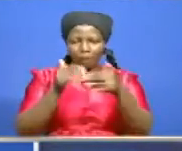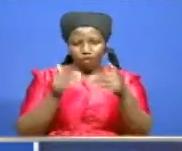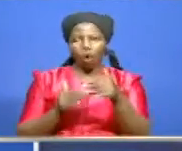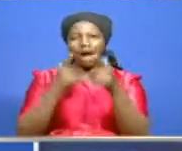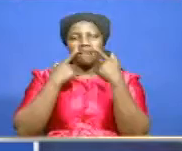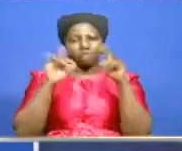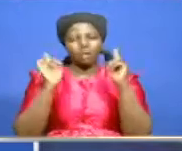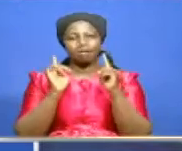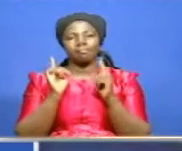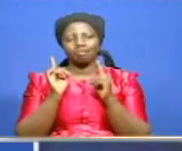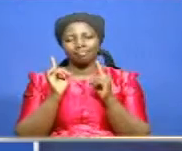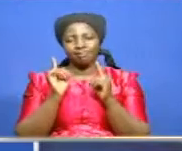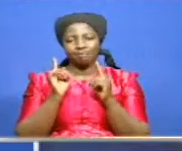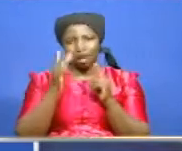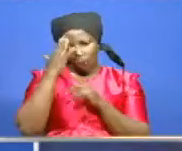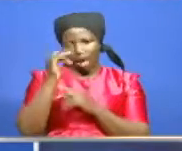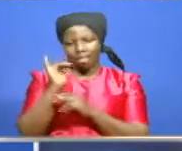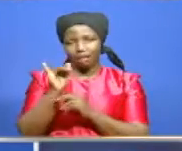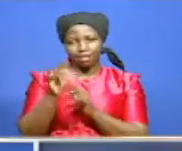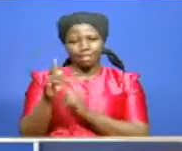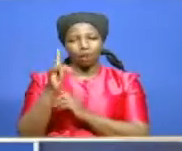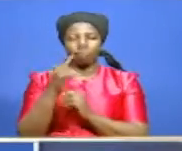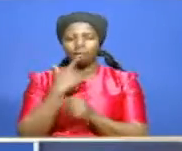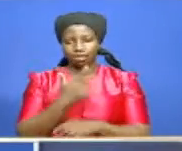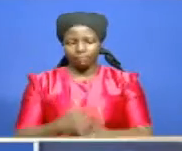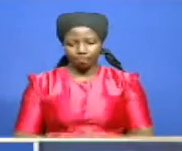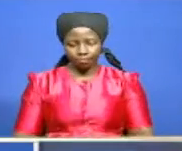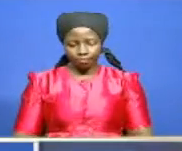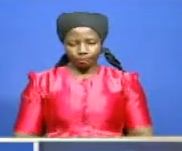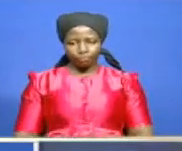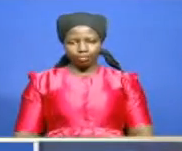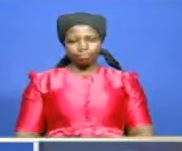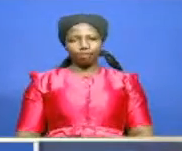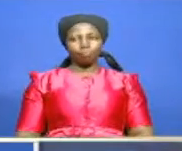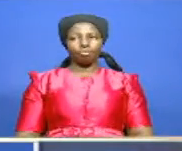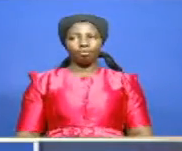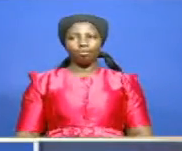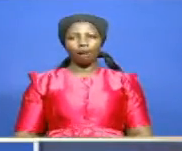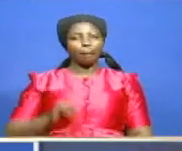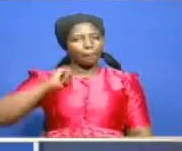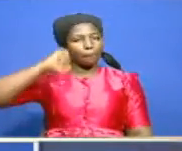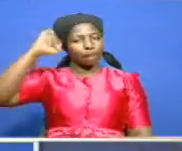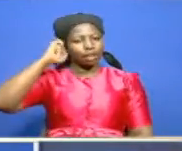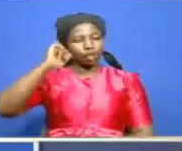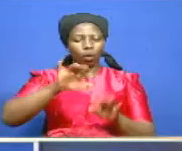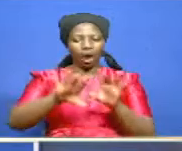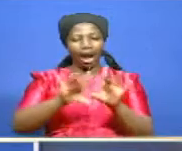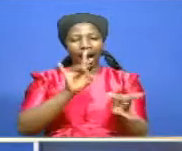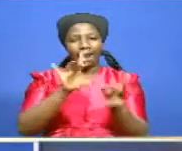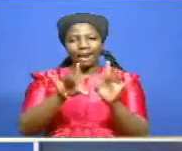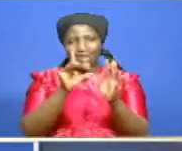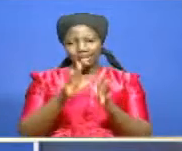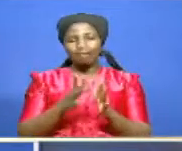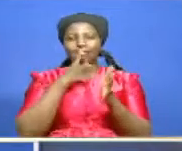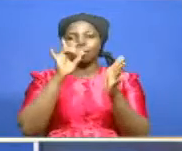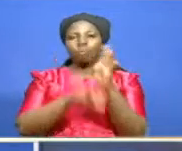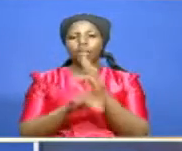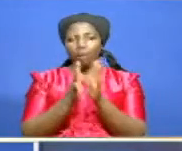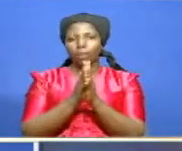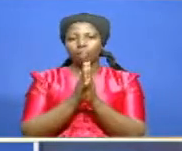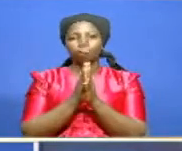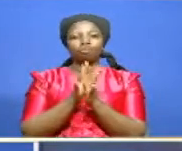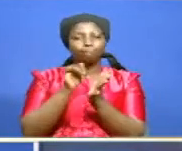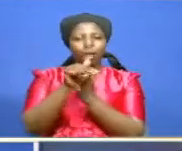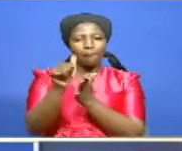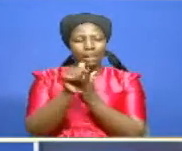crystallized 7 days before the gazettement. Political analyst Martin Andati says that with the publication of the notice